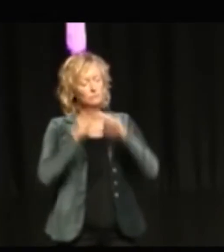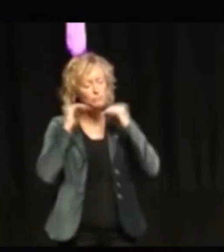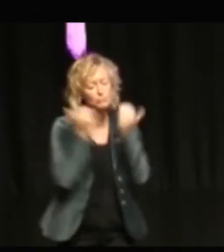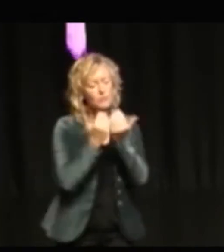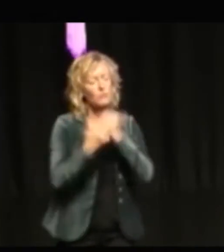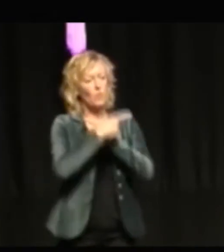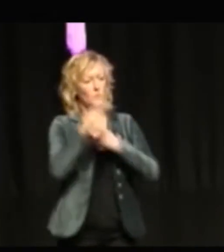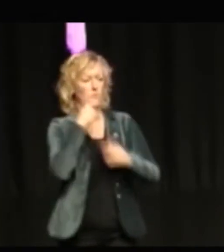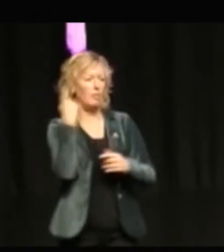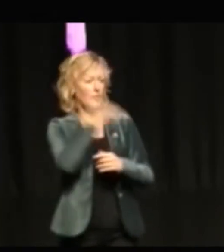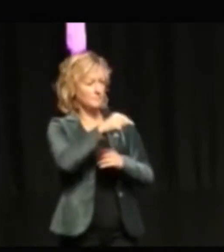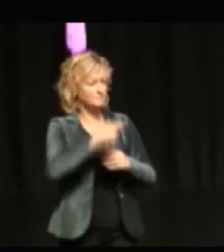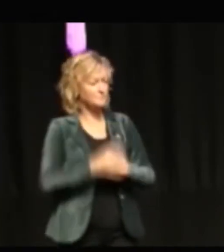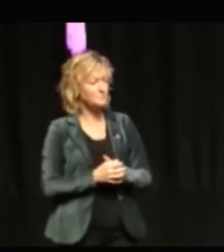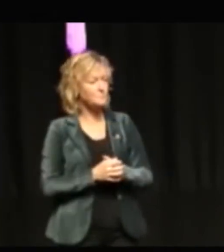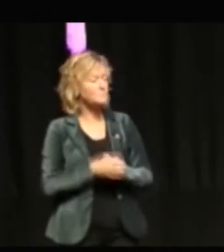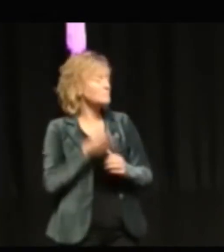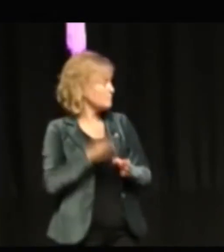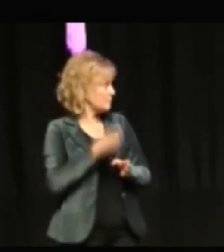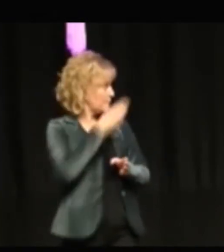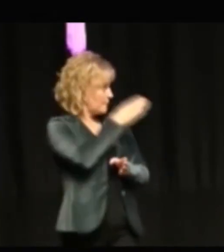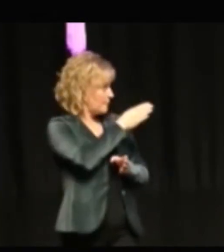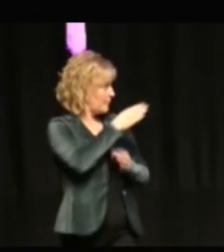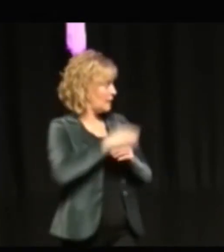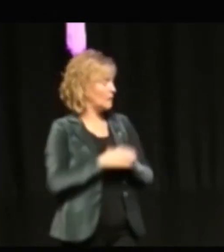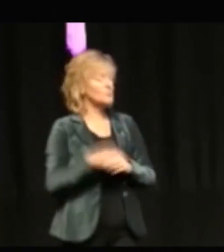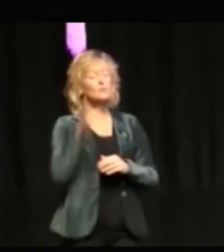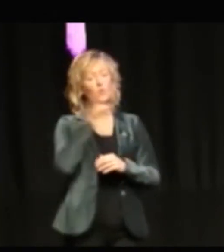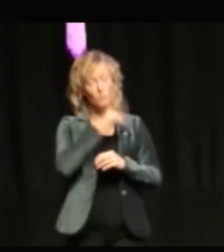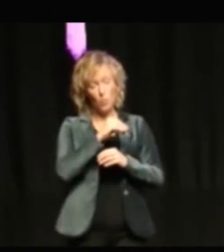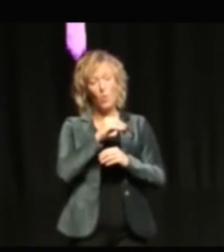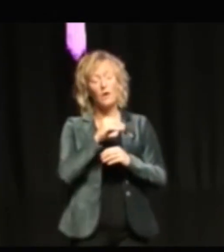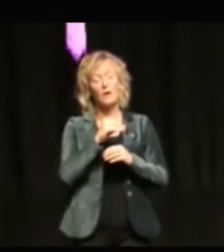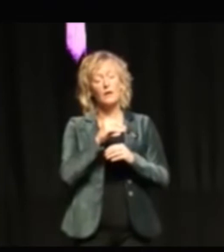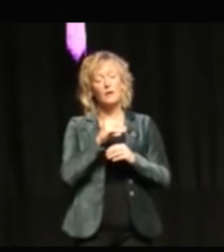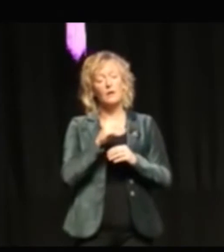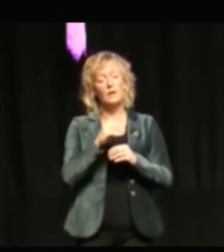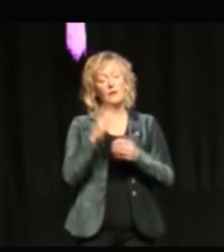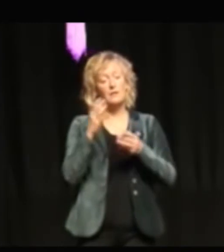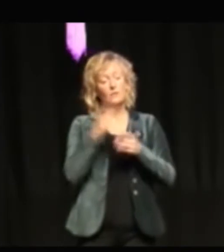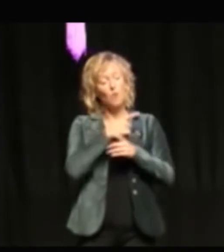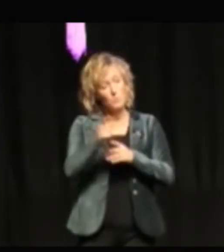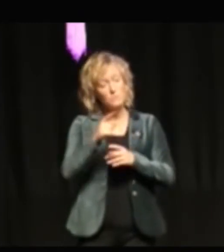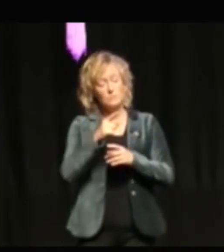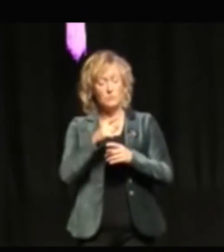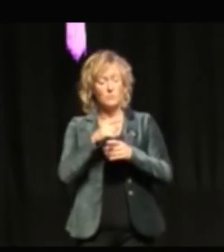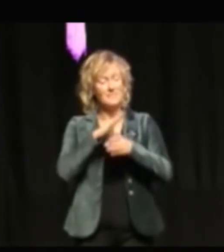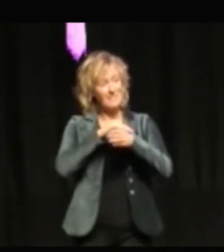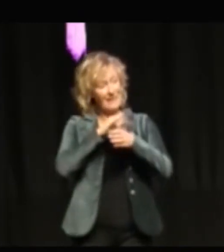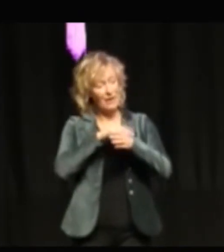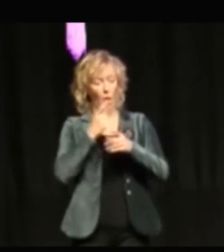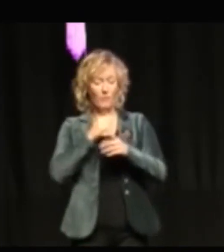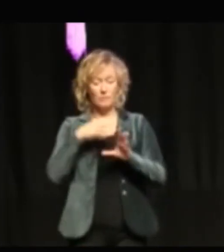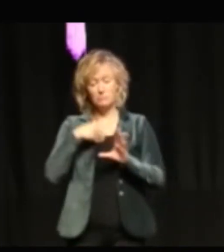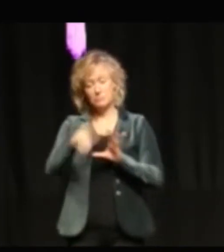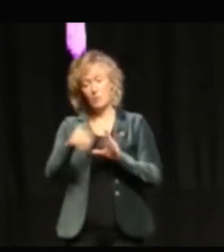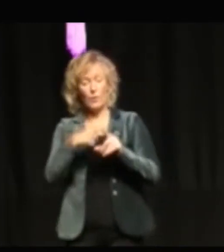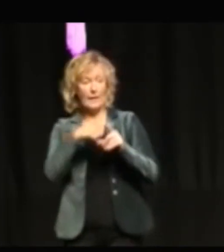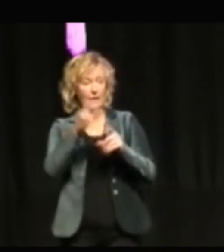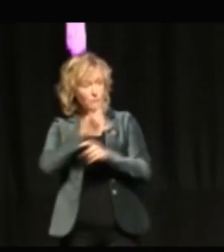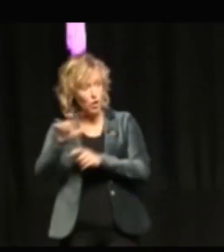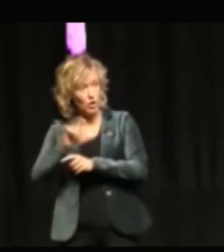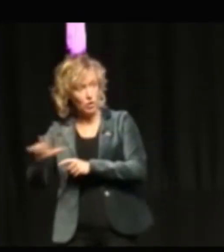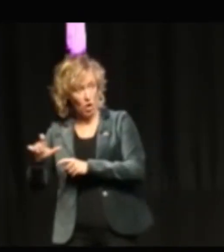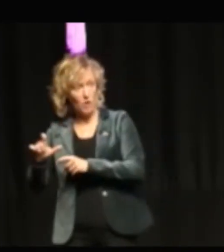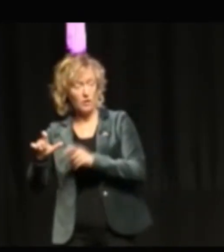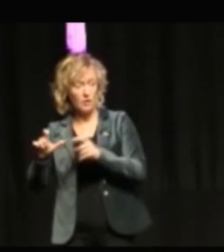if Sweden, through their pension funds, invest in companies that violate human rights, but in another country, any country in the